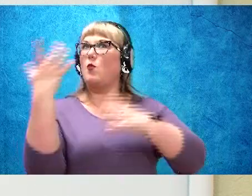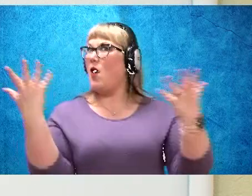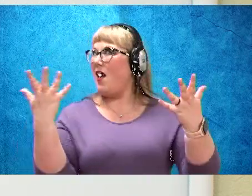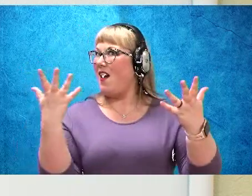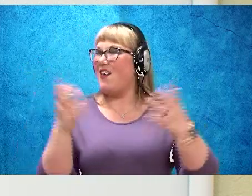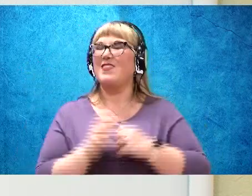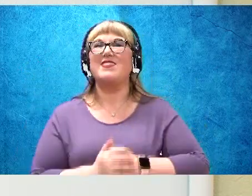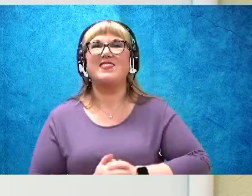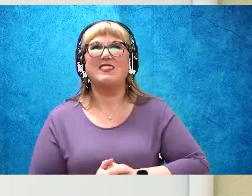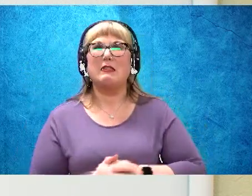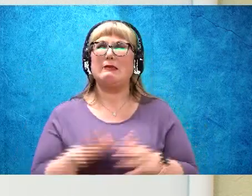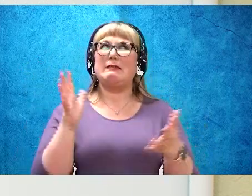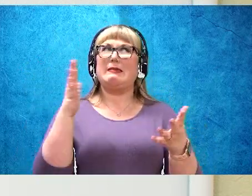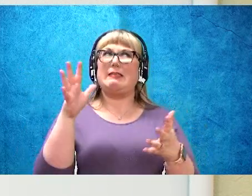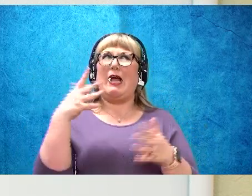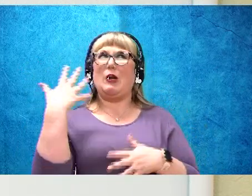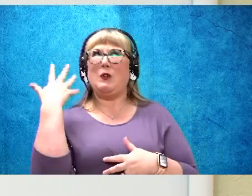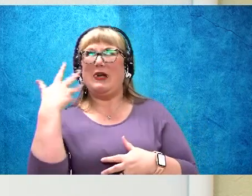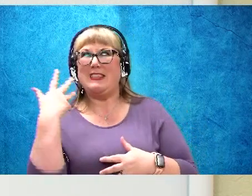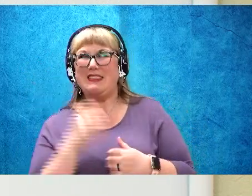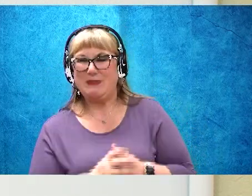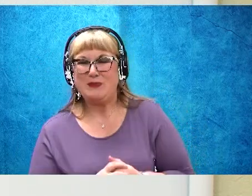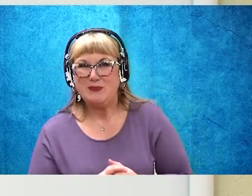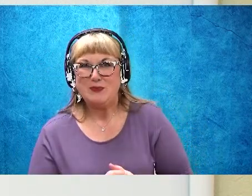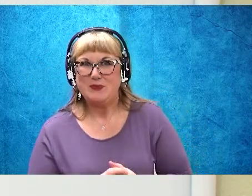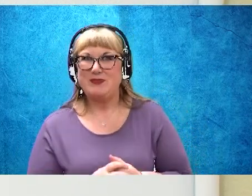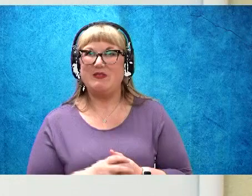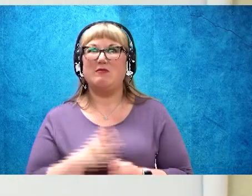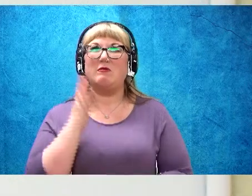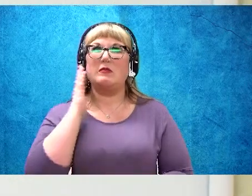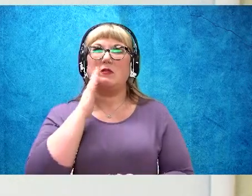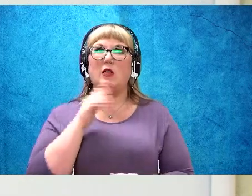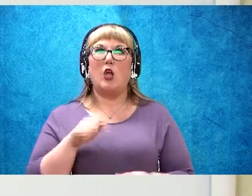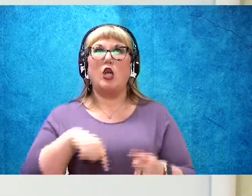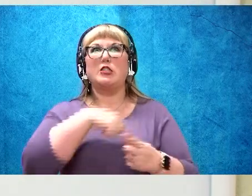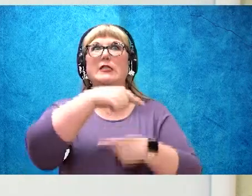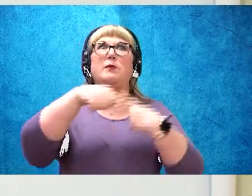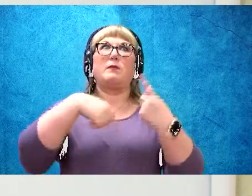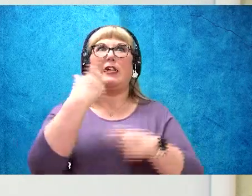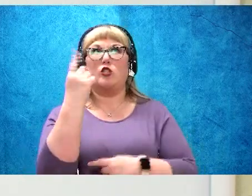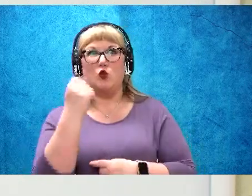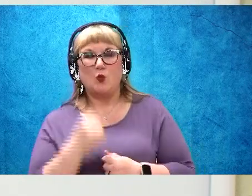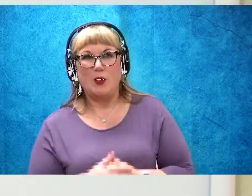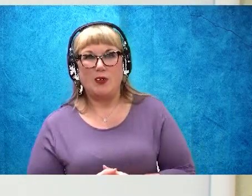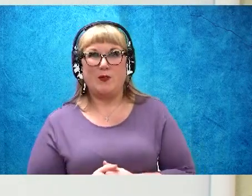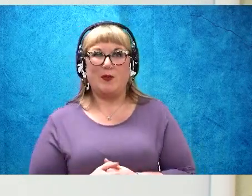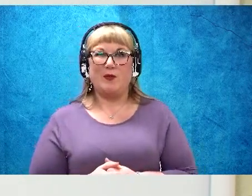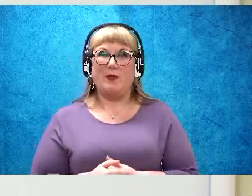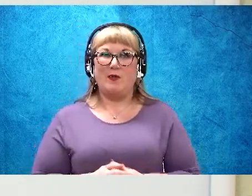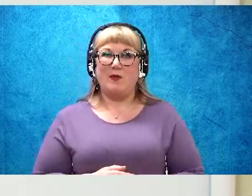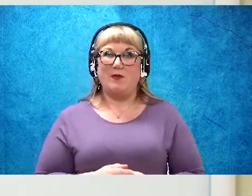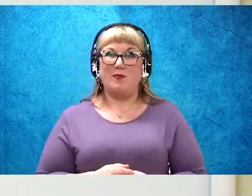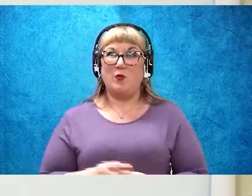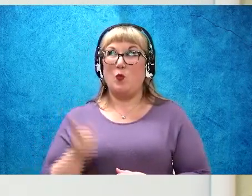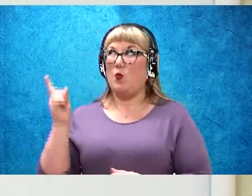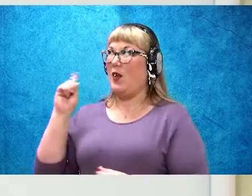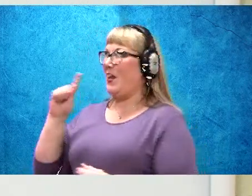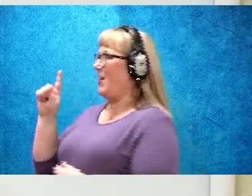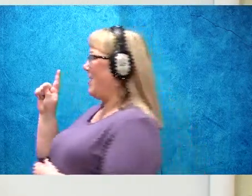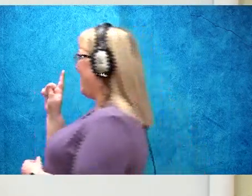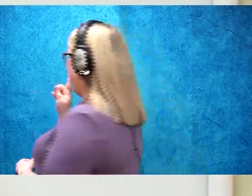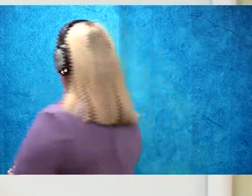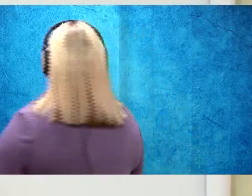is going to be kind of crazy. Are you ready? We are going to spin to 20. All right, let's go.